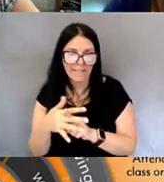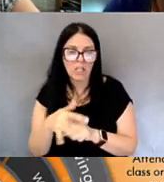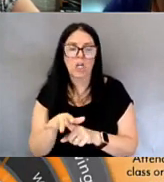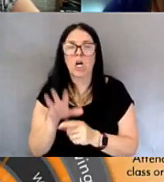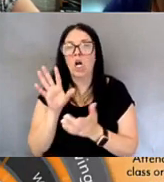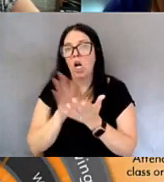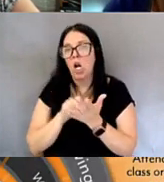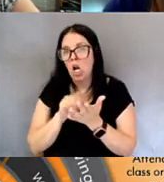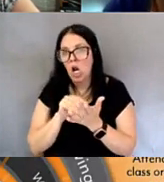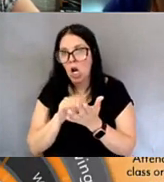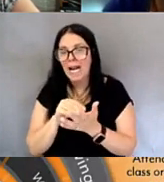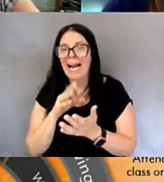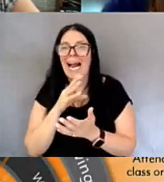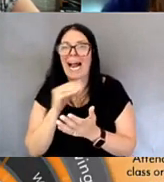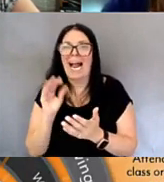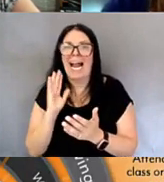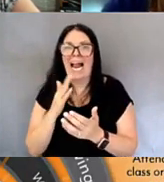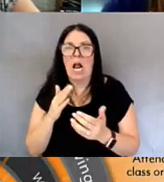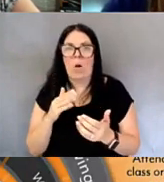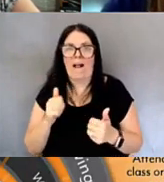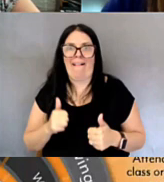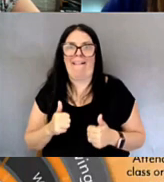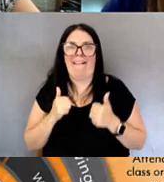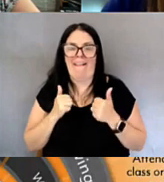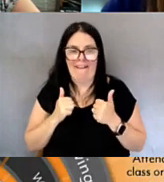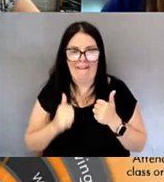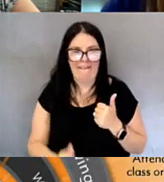learning sphere, and in our life sphere,